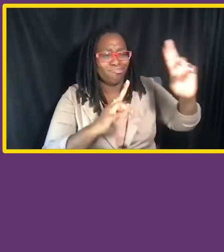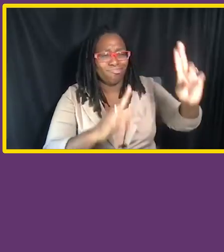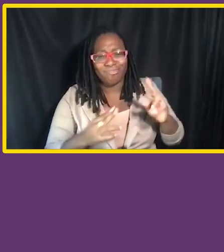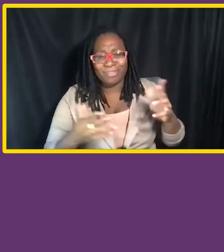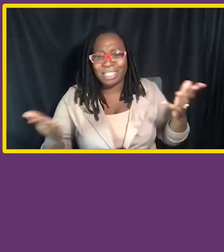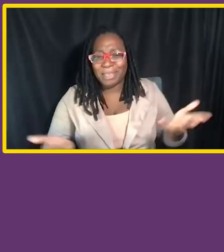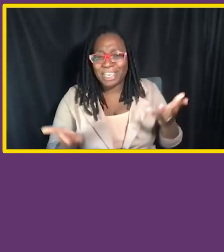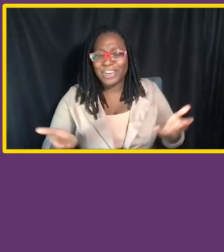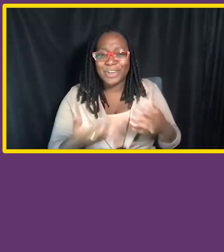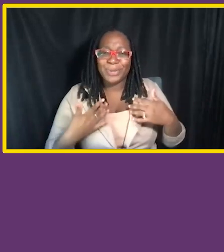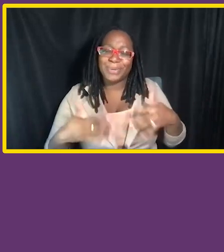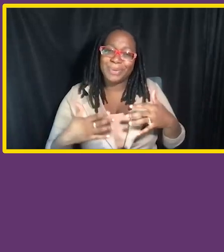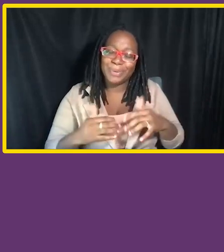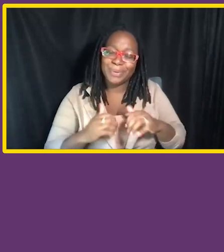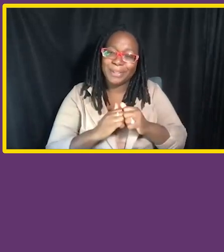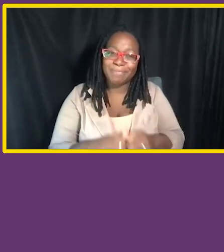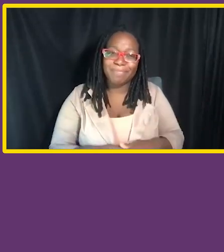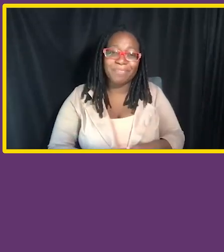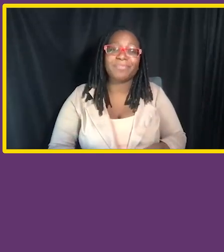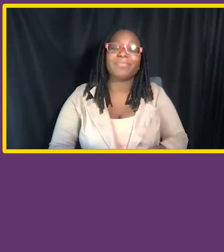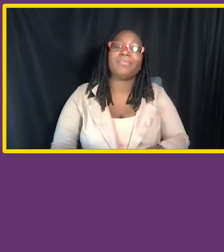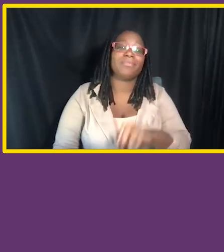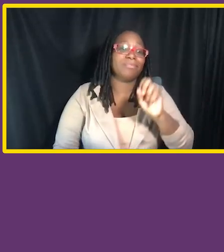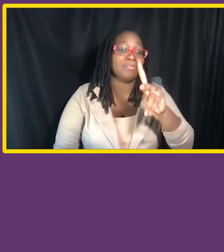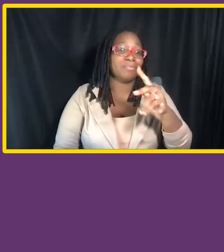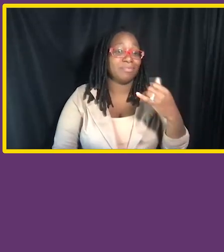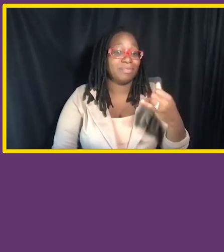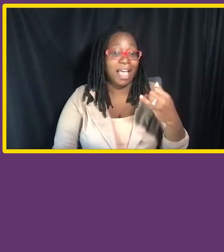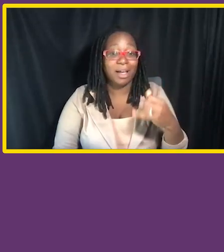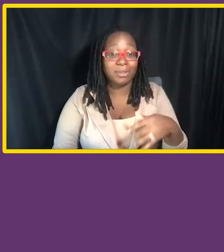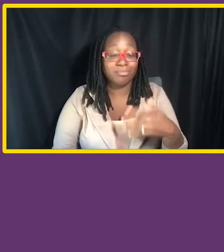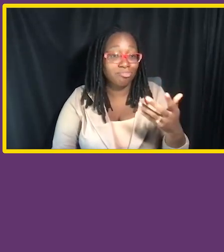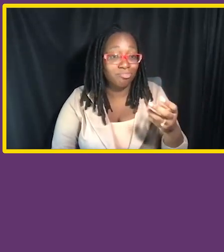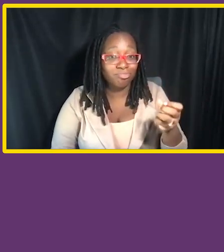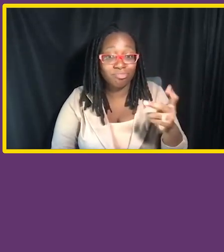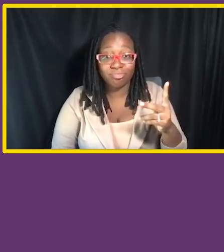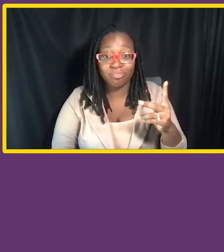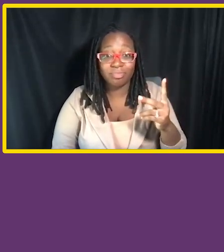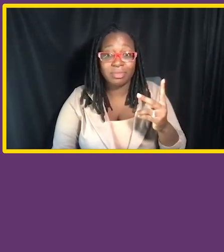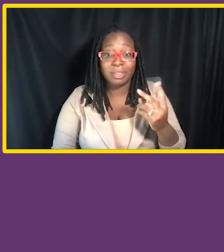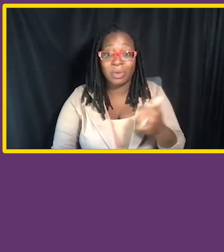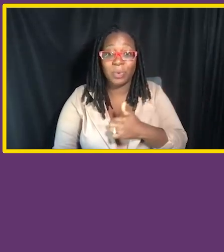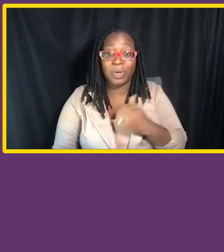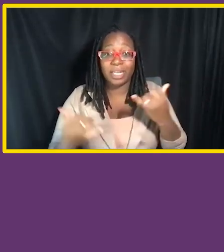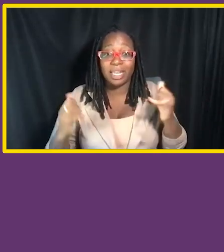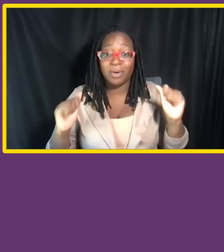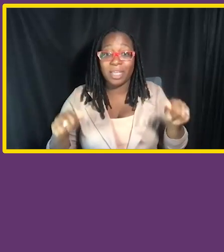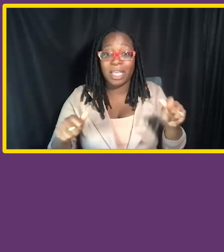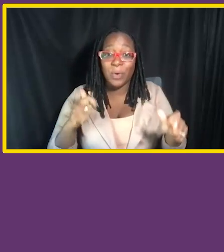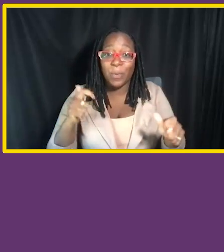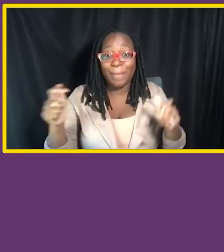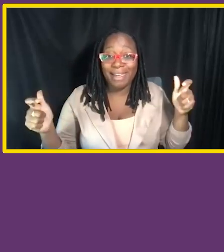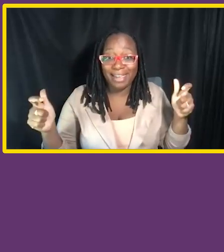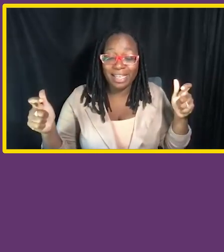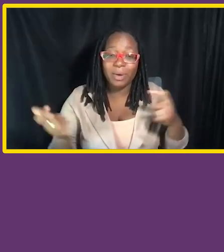Well, this is Lindsay. Friends, let's delve in because we're talking about Misogynoir, which on